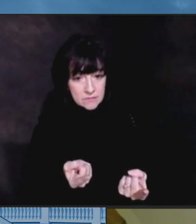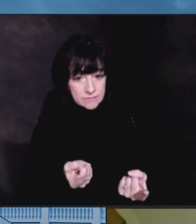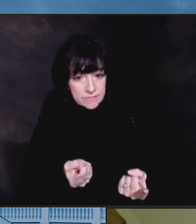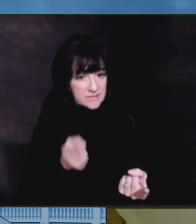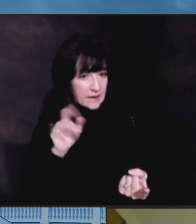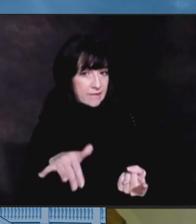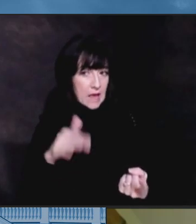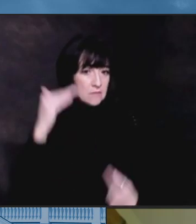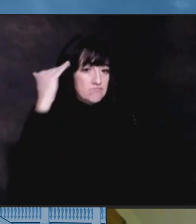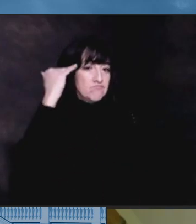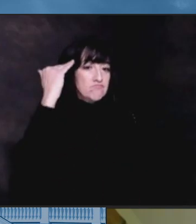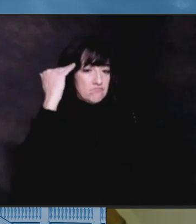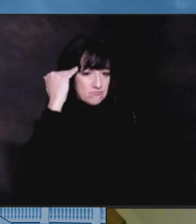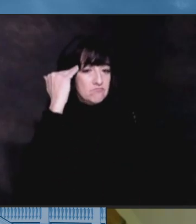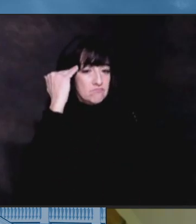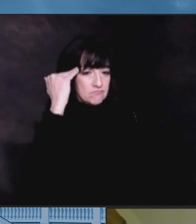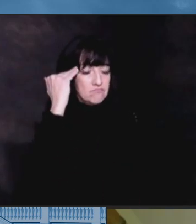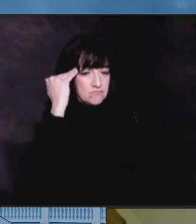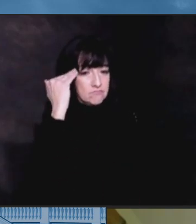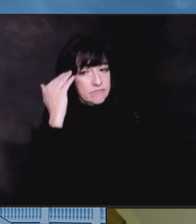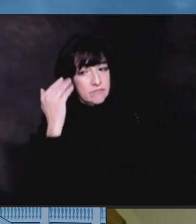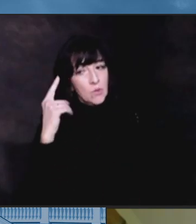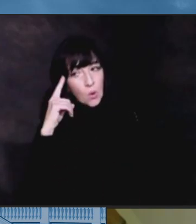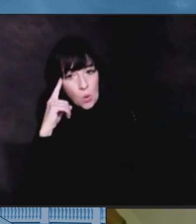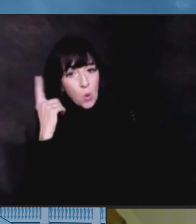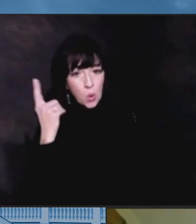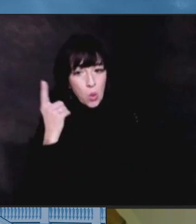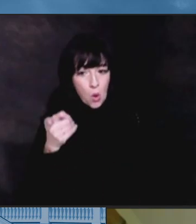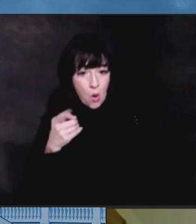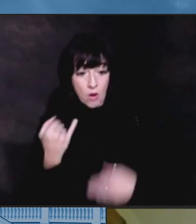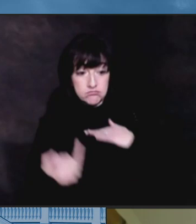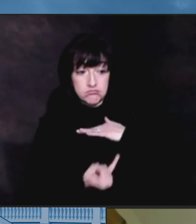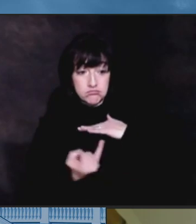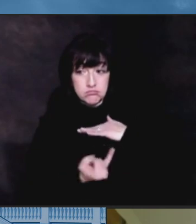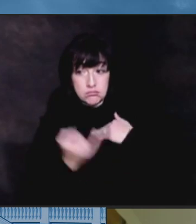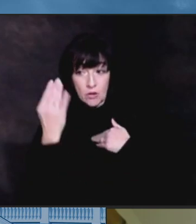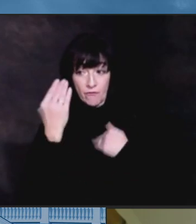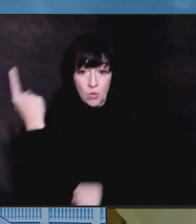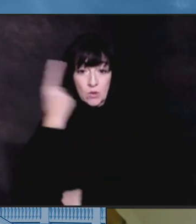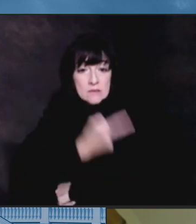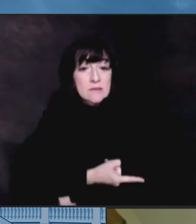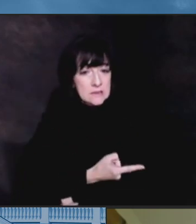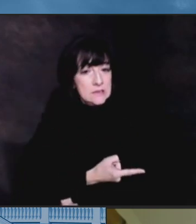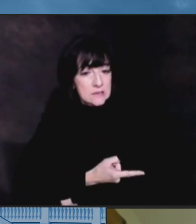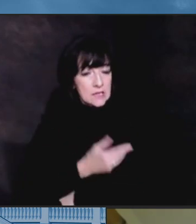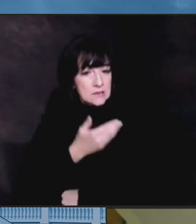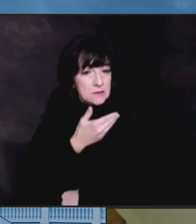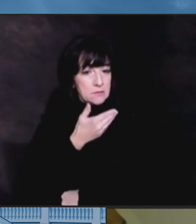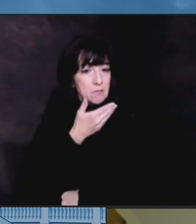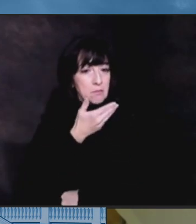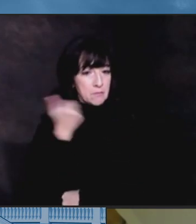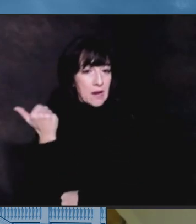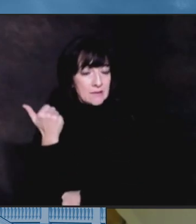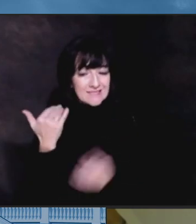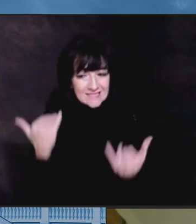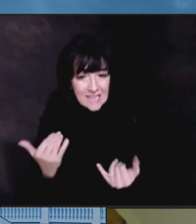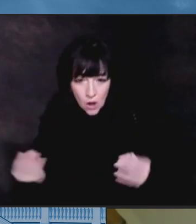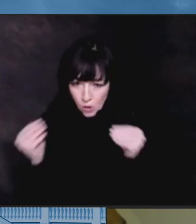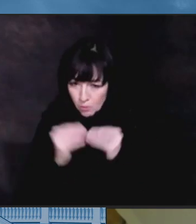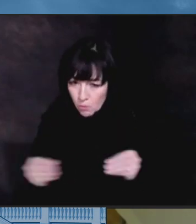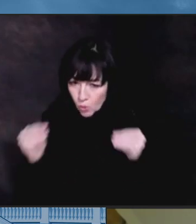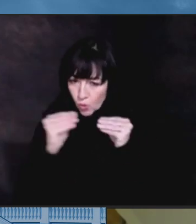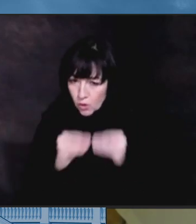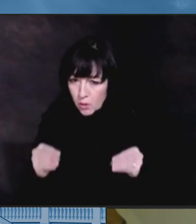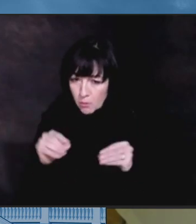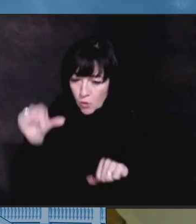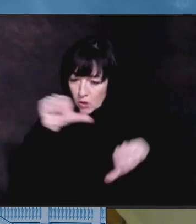known or likely incubation period for COVID, more science has really